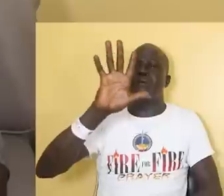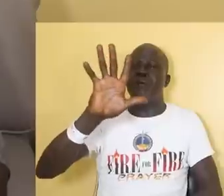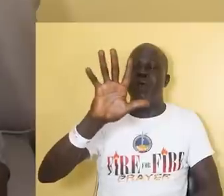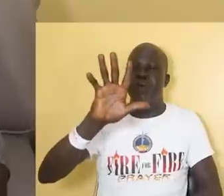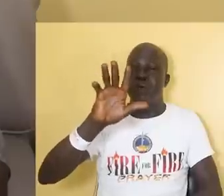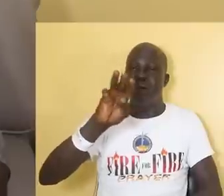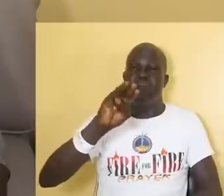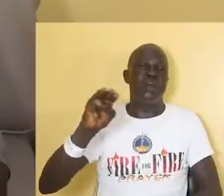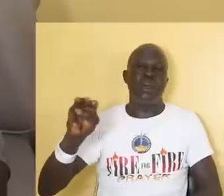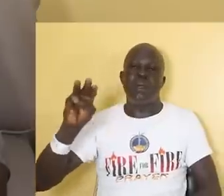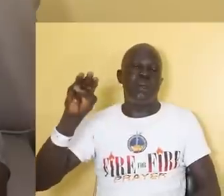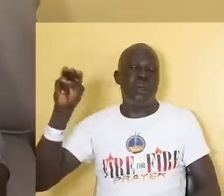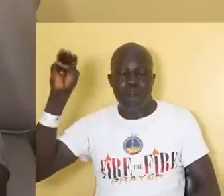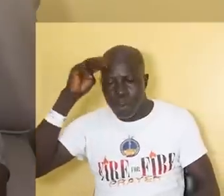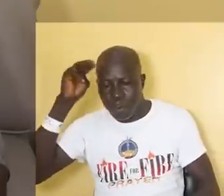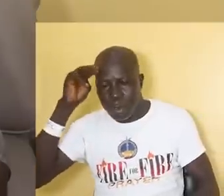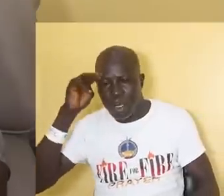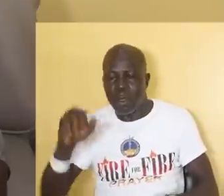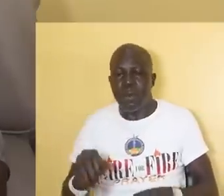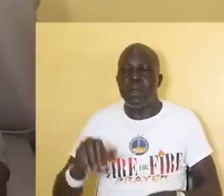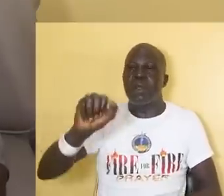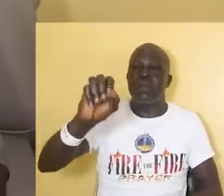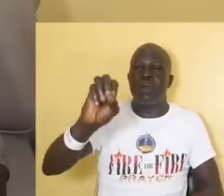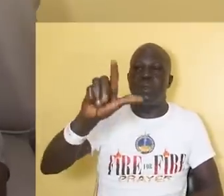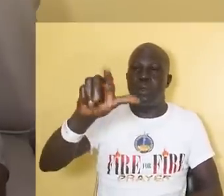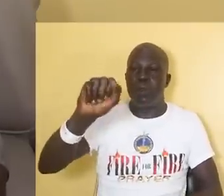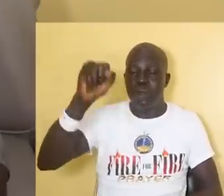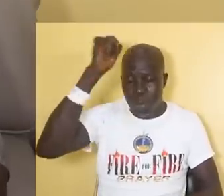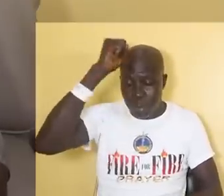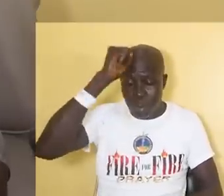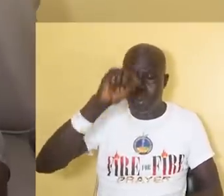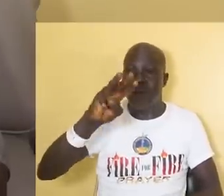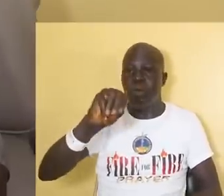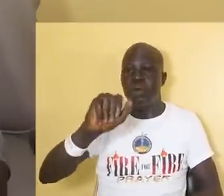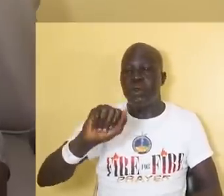0032670285 Mustafa Solomon Moses Mabuyadi, the fourth bank. Second one.